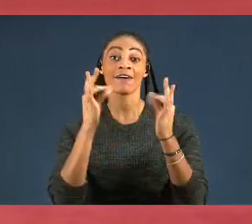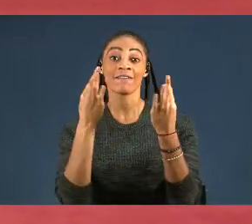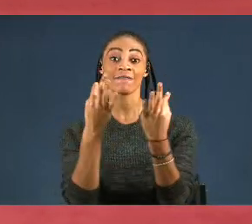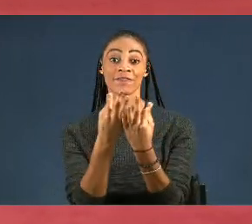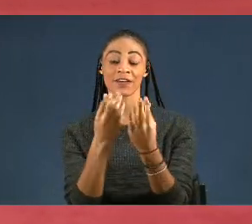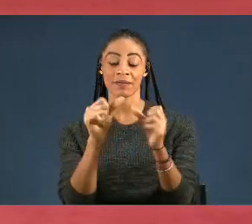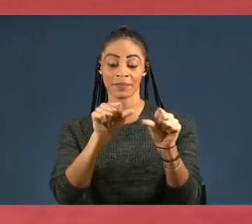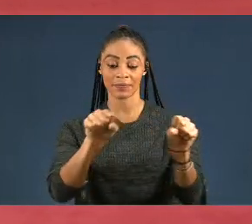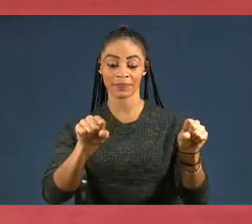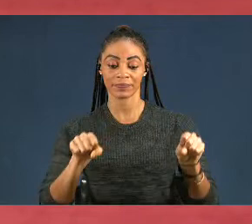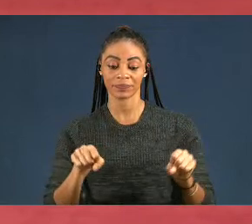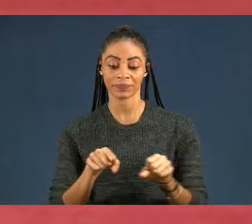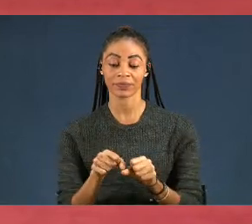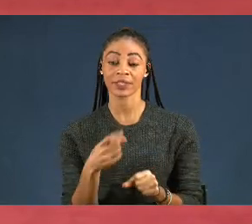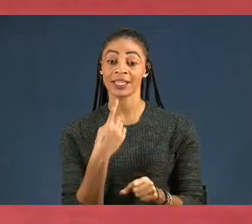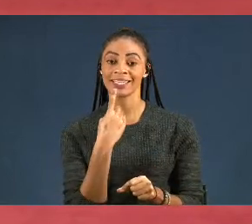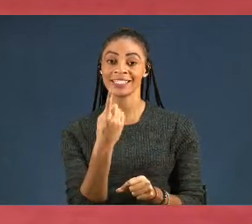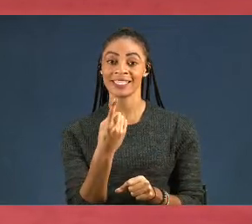or three are gathered